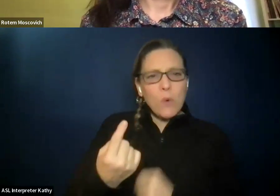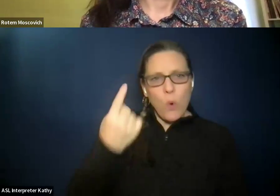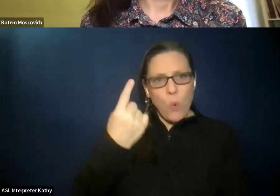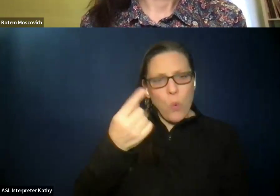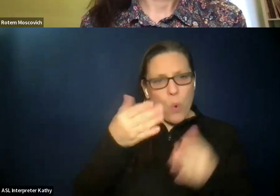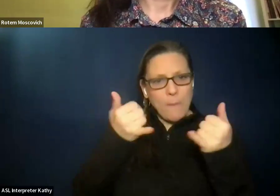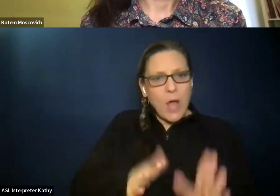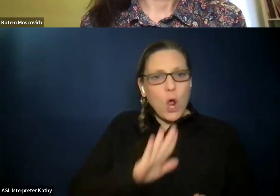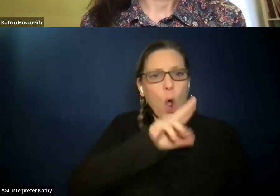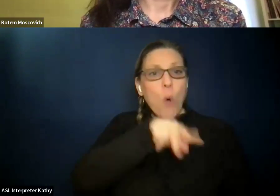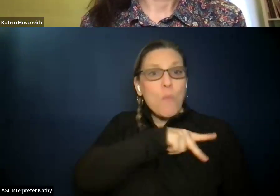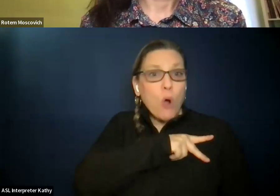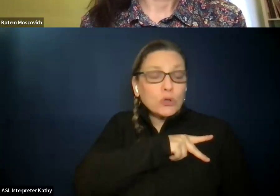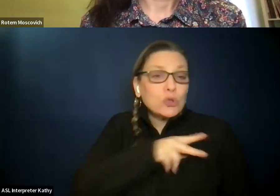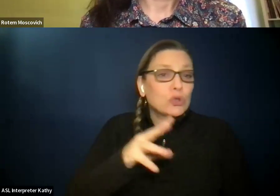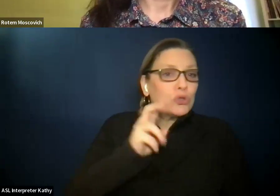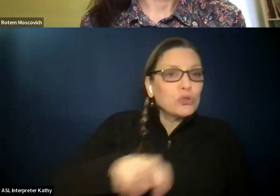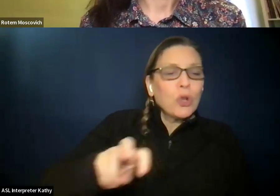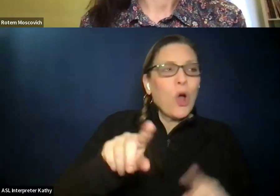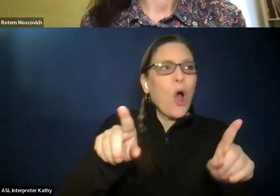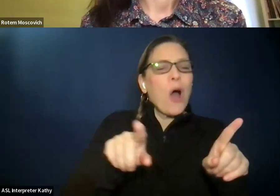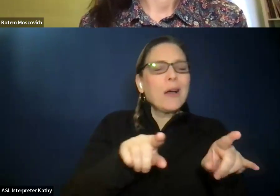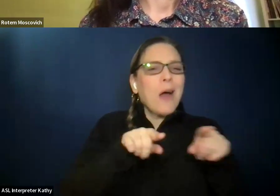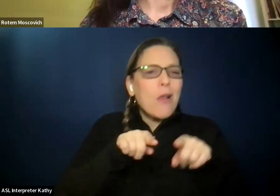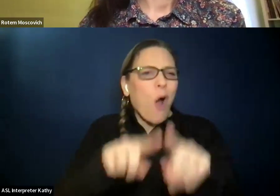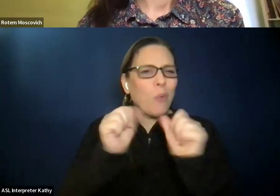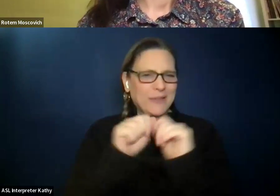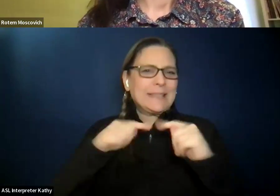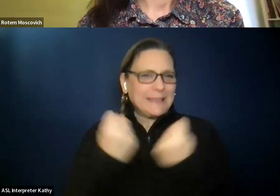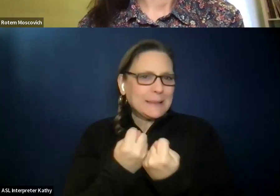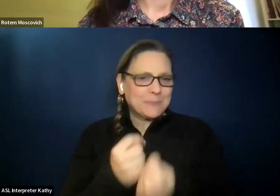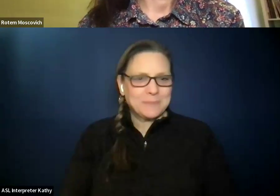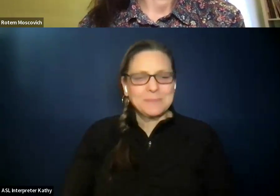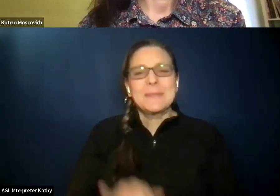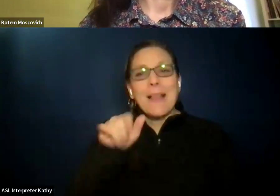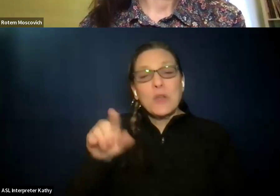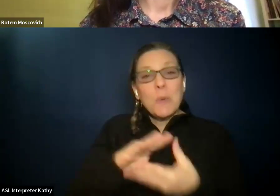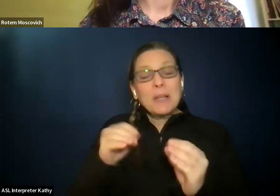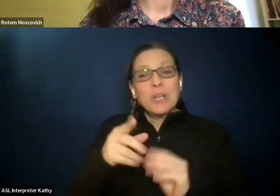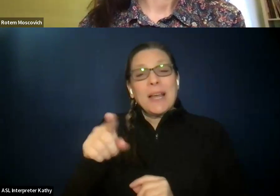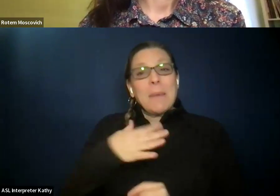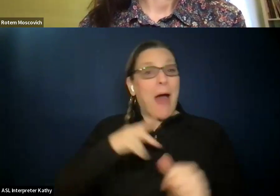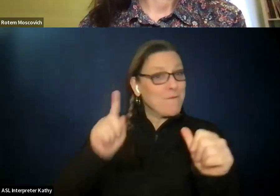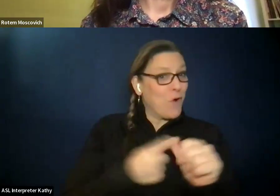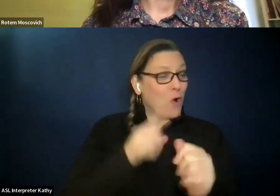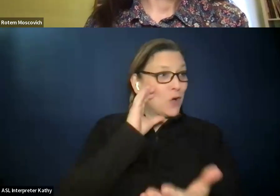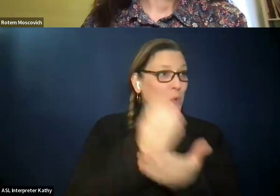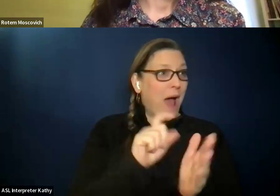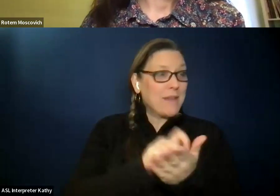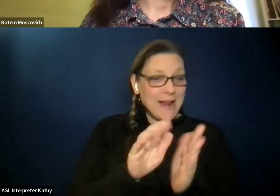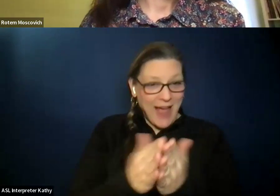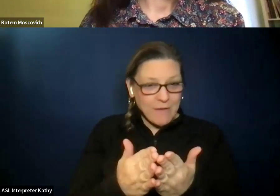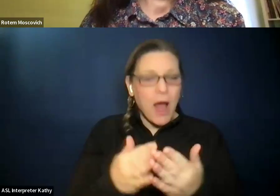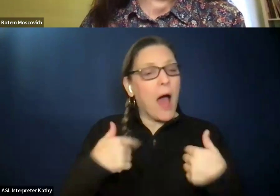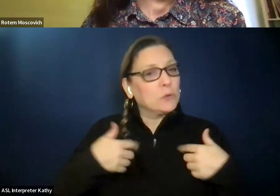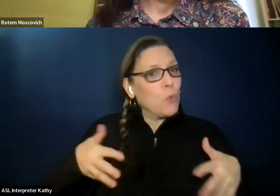her personal journey along with this fictional team. And like you said, it was my first graphic novel, so I was